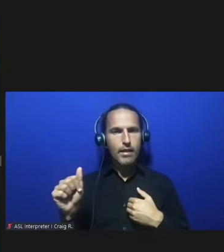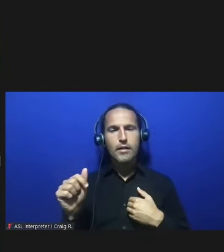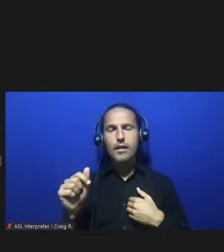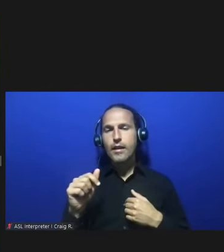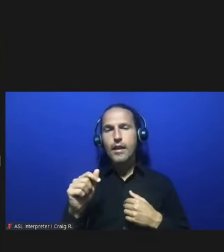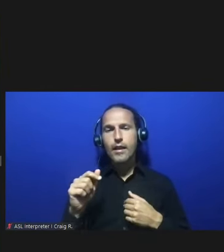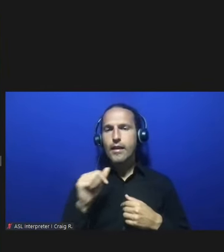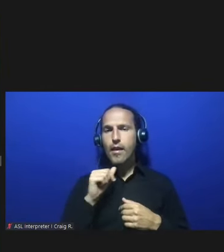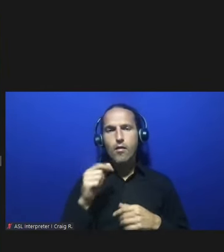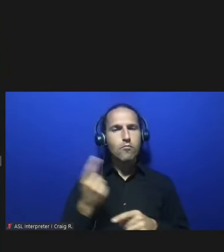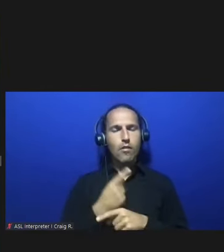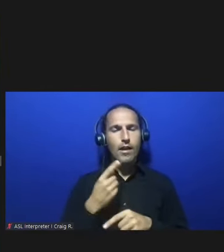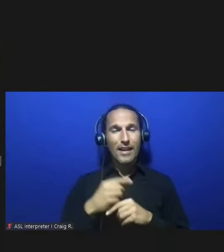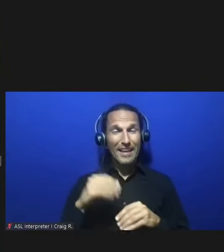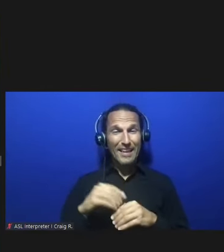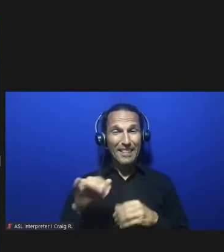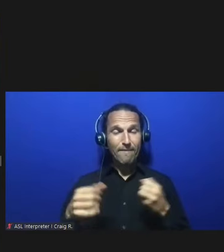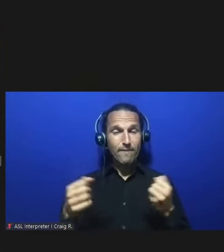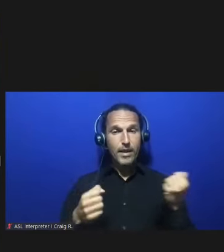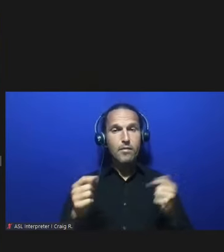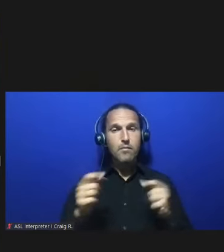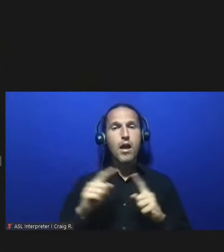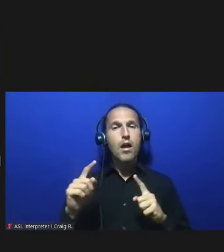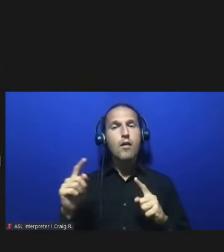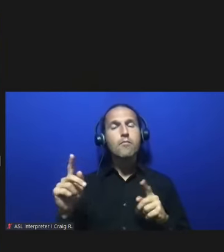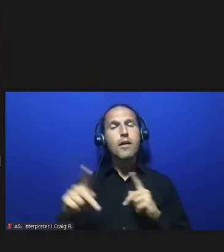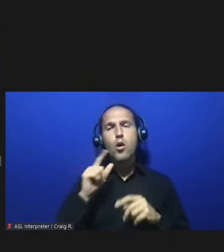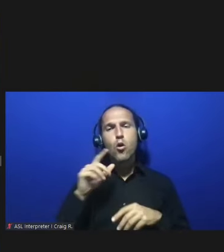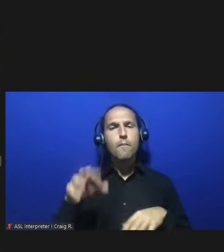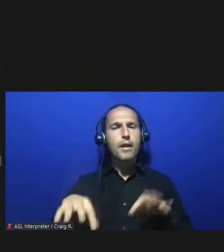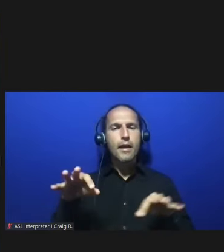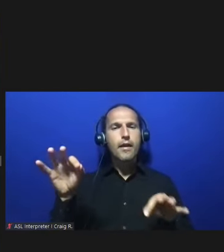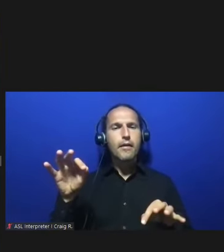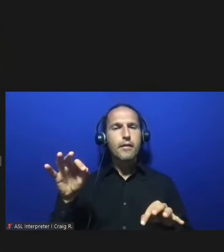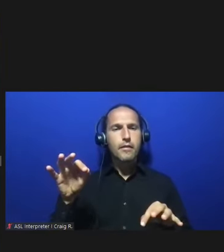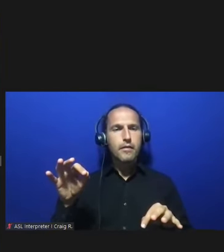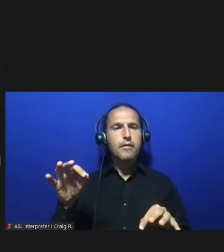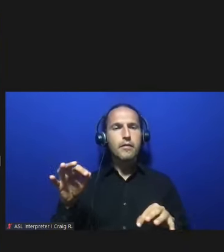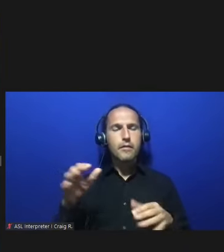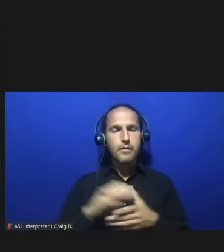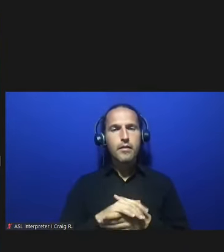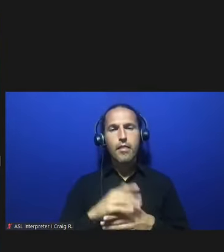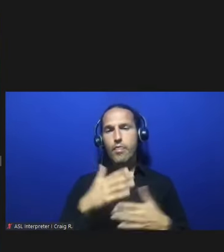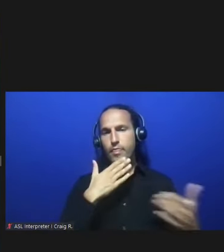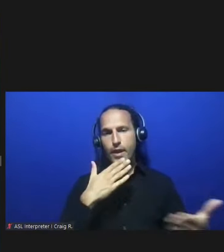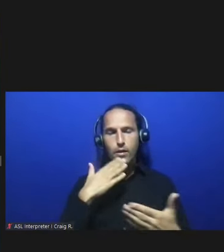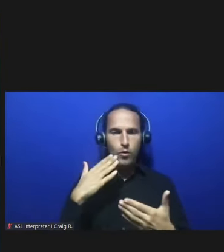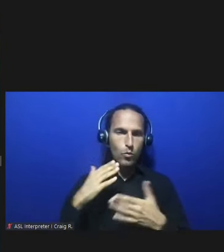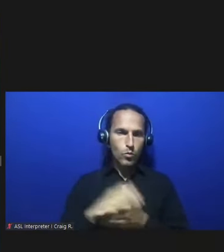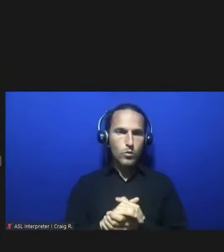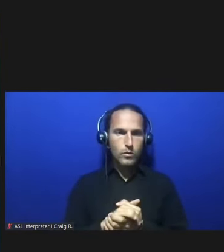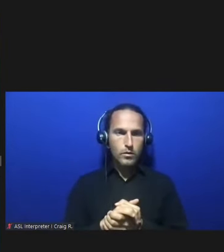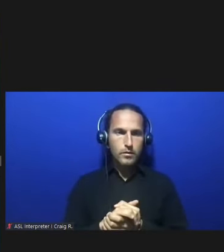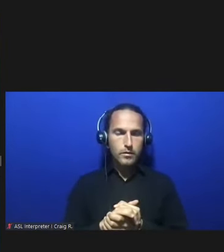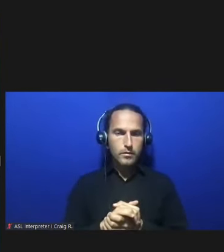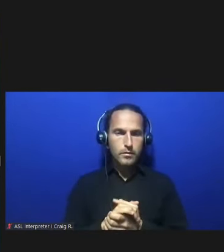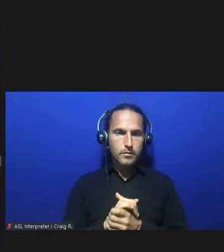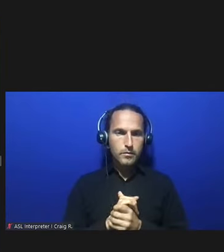just when they're in the vehicles, but when people are coming to pick them up or drop them as well. Thank you.